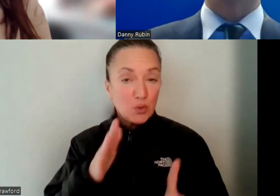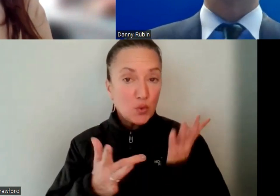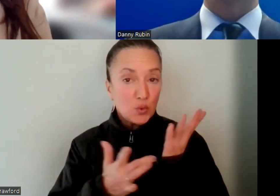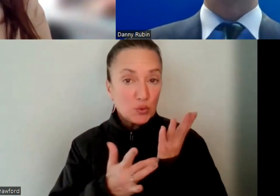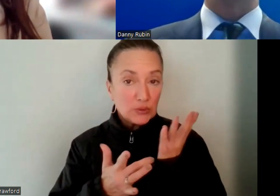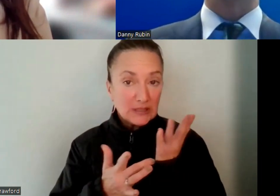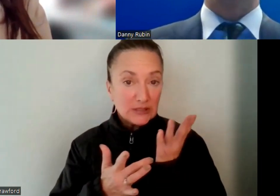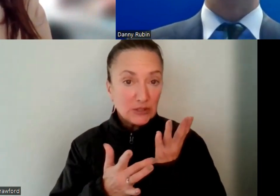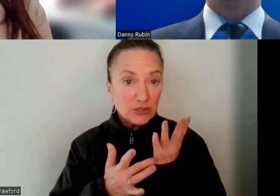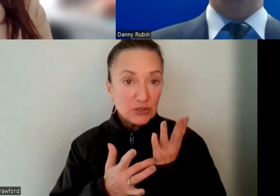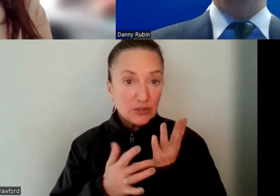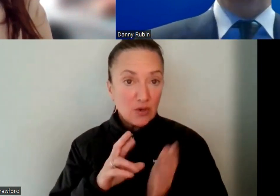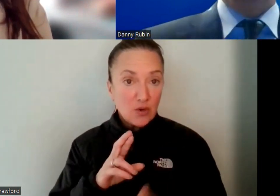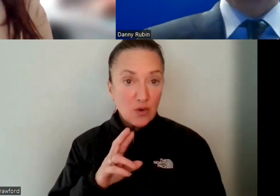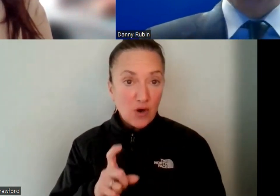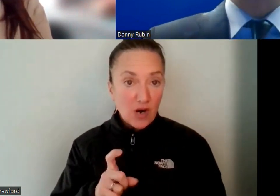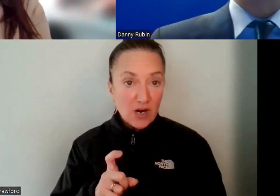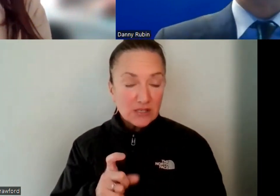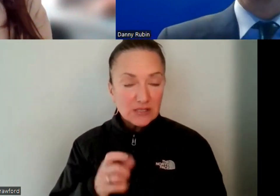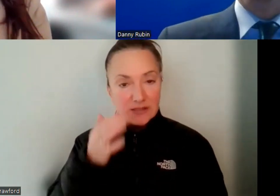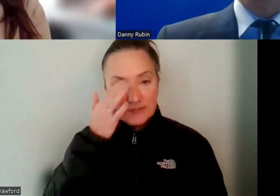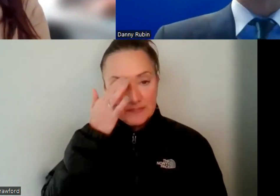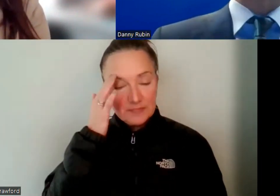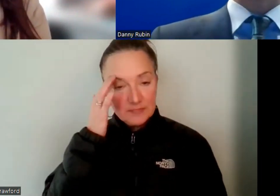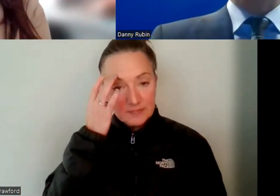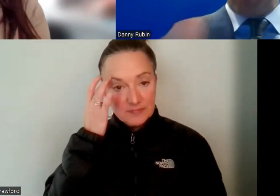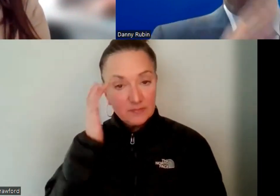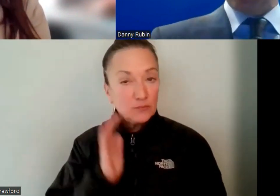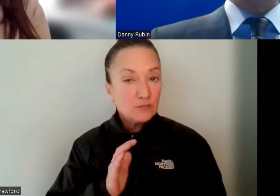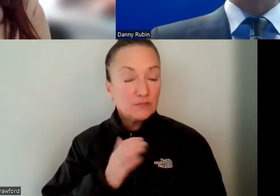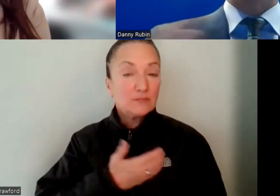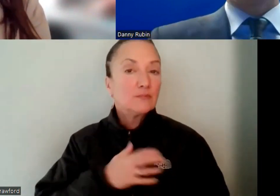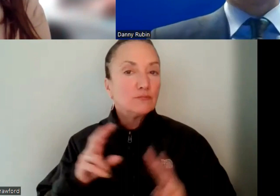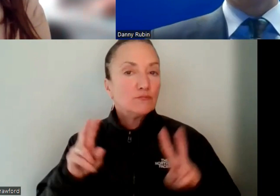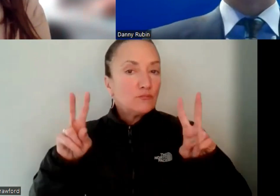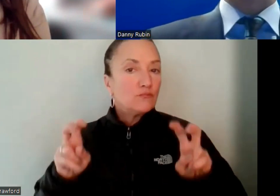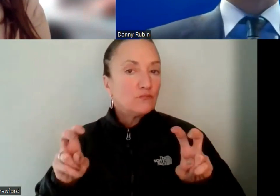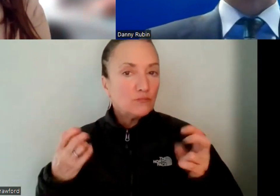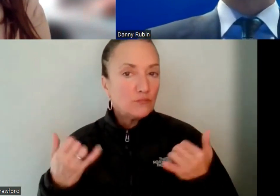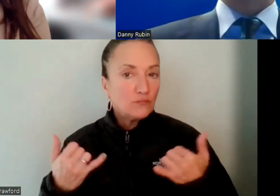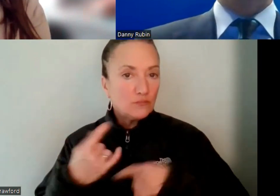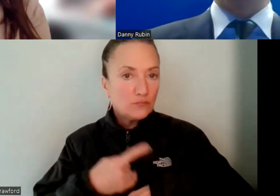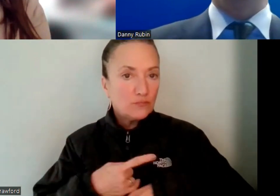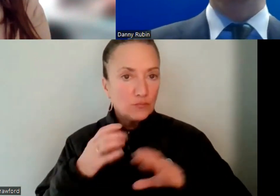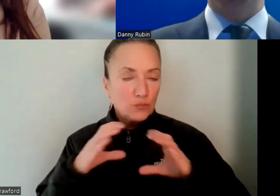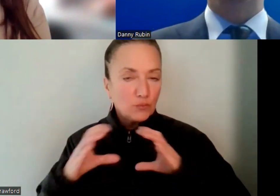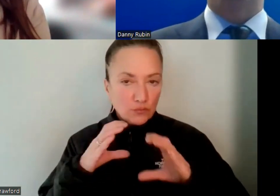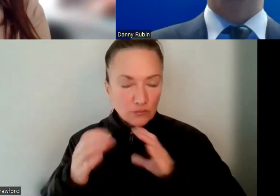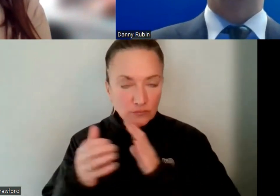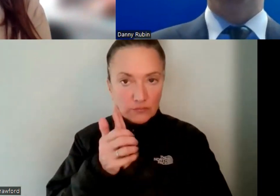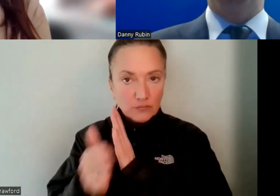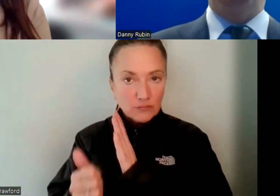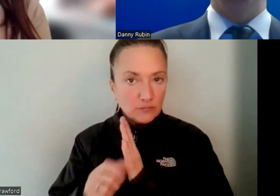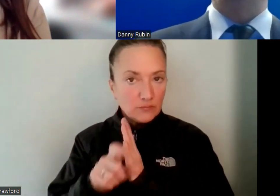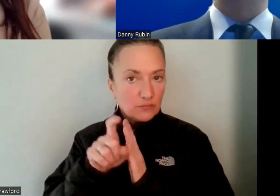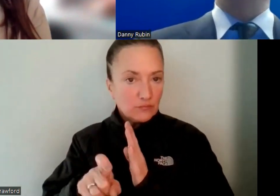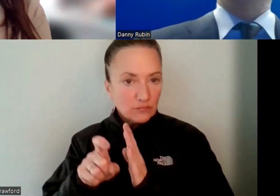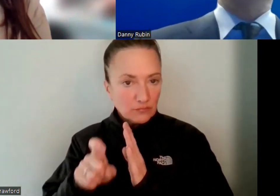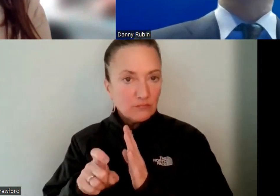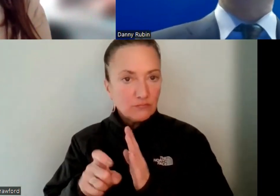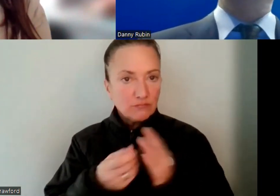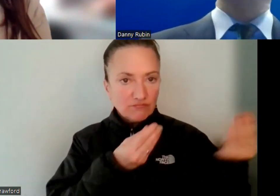is the topic of today. And we'll talk about the communication skills and all those skills that transfer